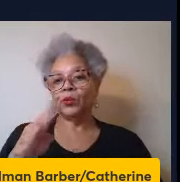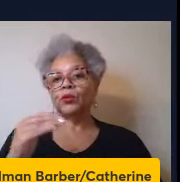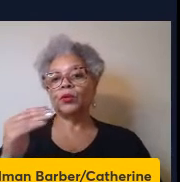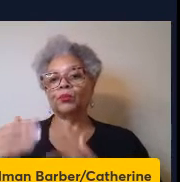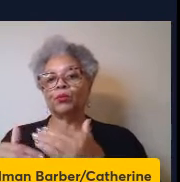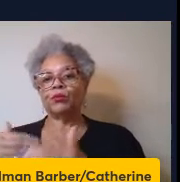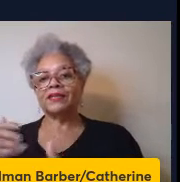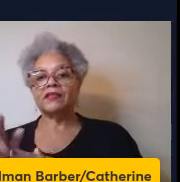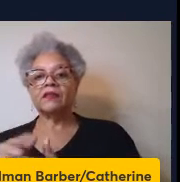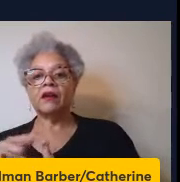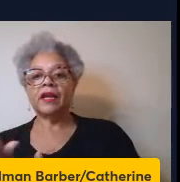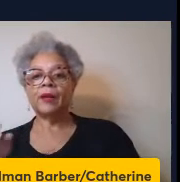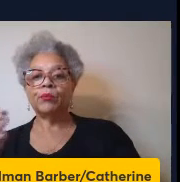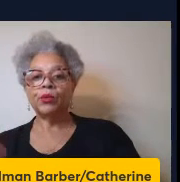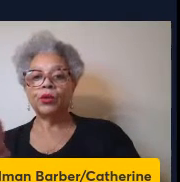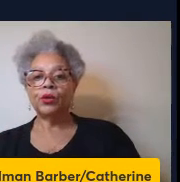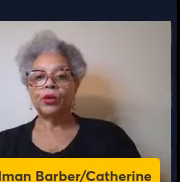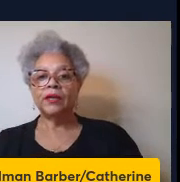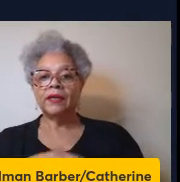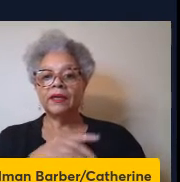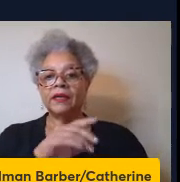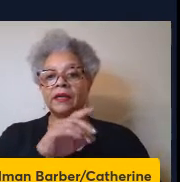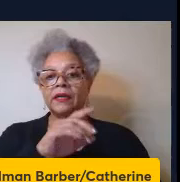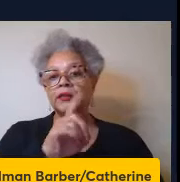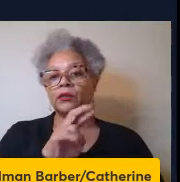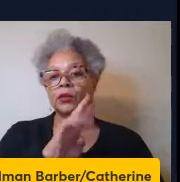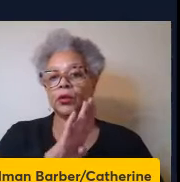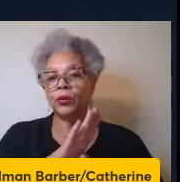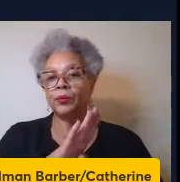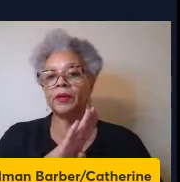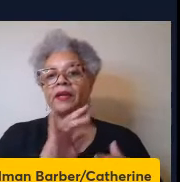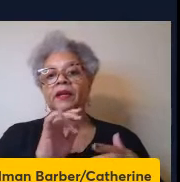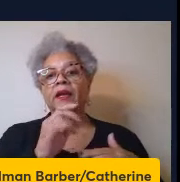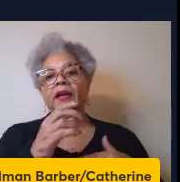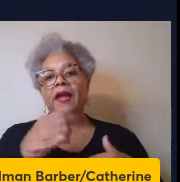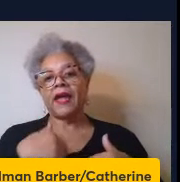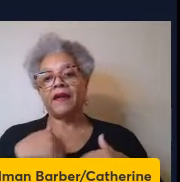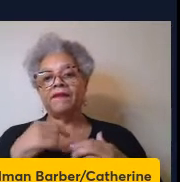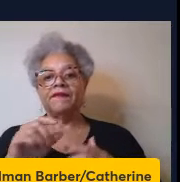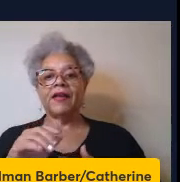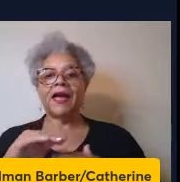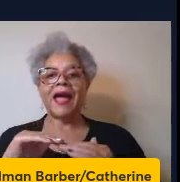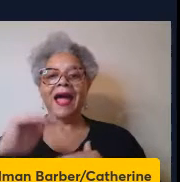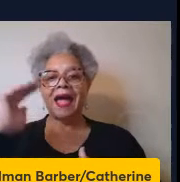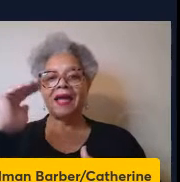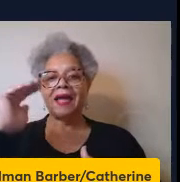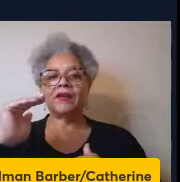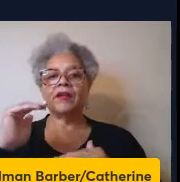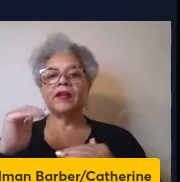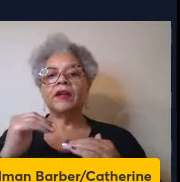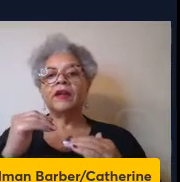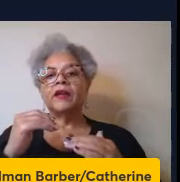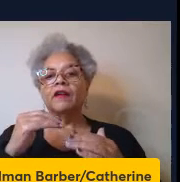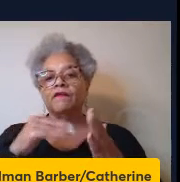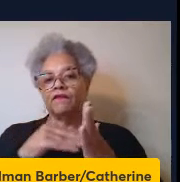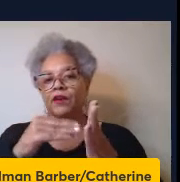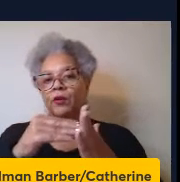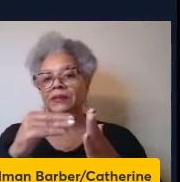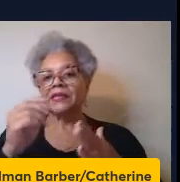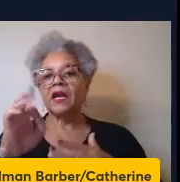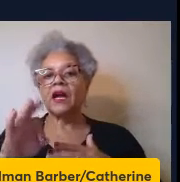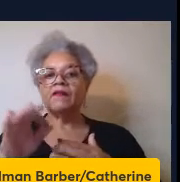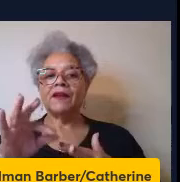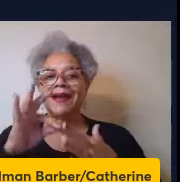red, do controllers who have this particular HLA allele have higher frequencies of a particular